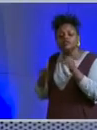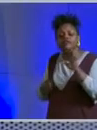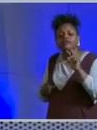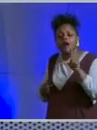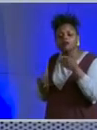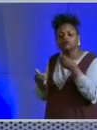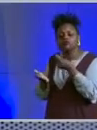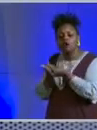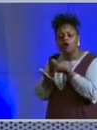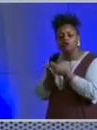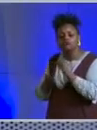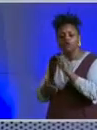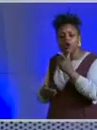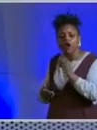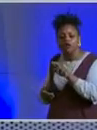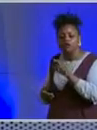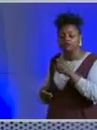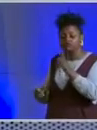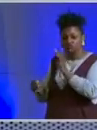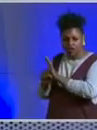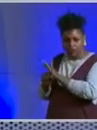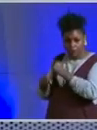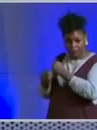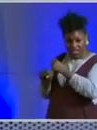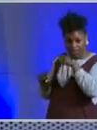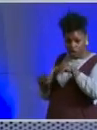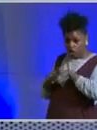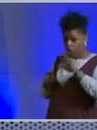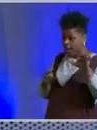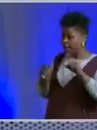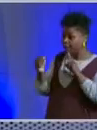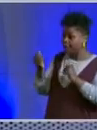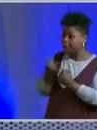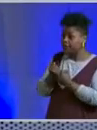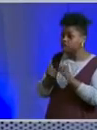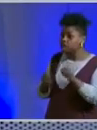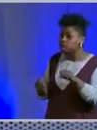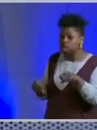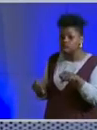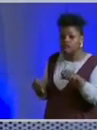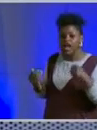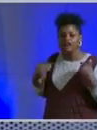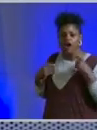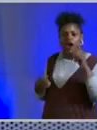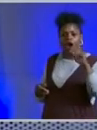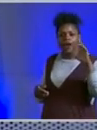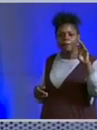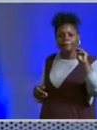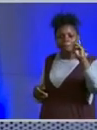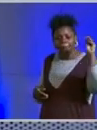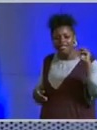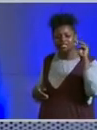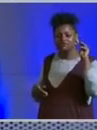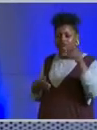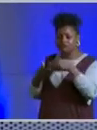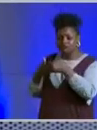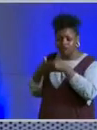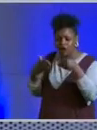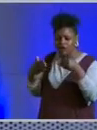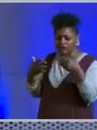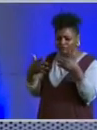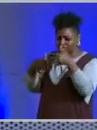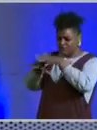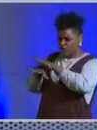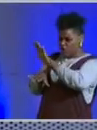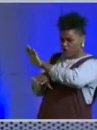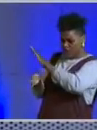mayor made during her campaign and in her first term to have $100 million a year baked into her budgets, and she did it, and